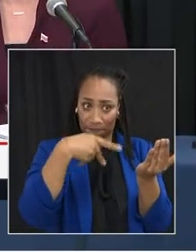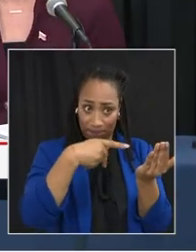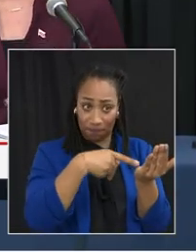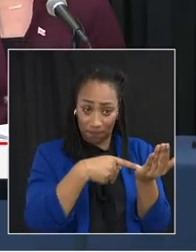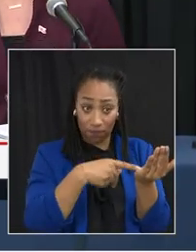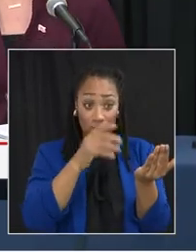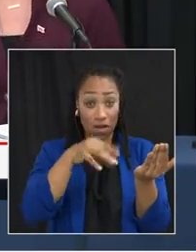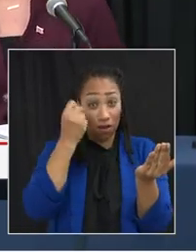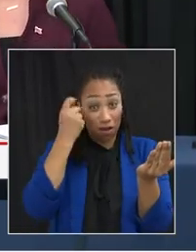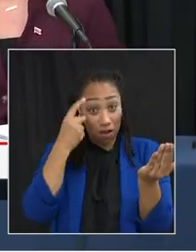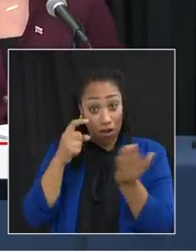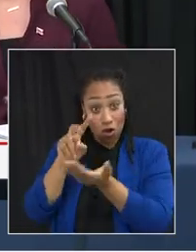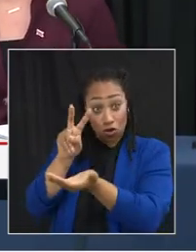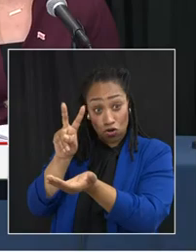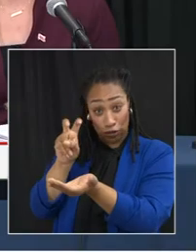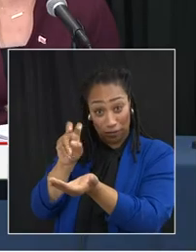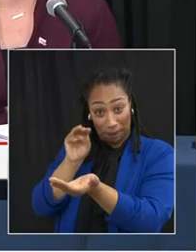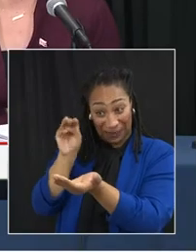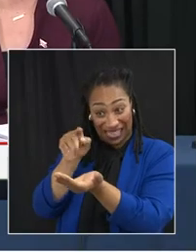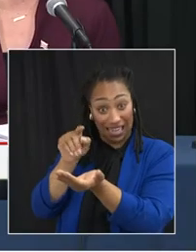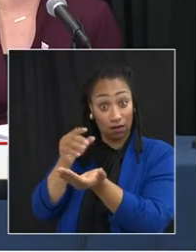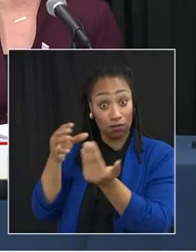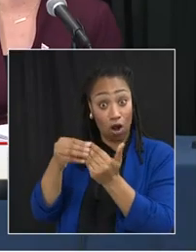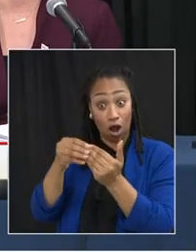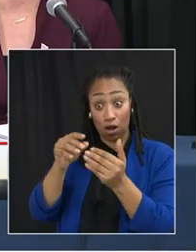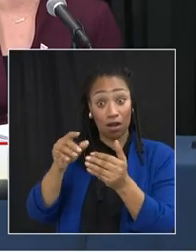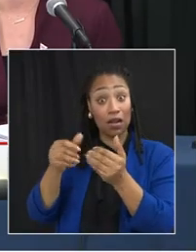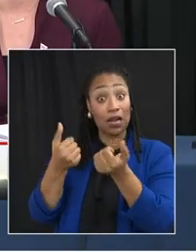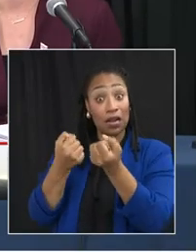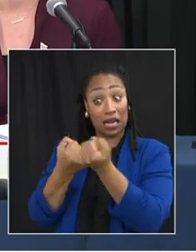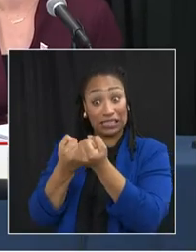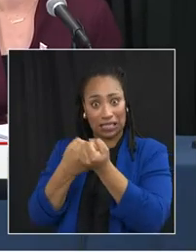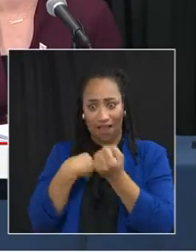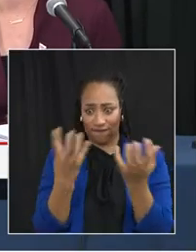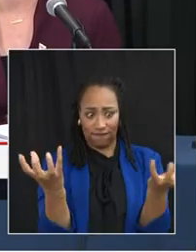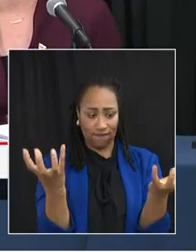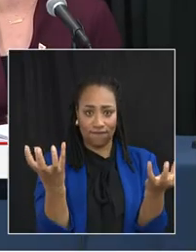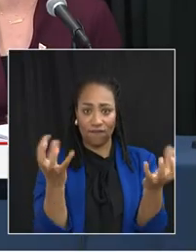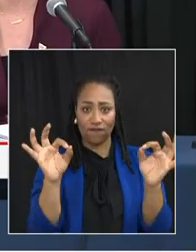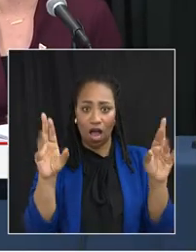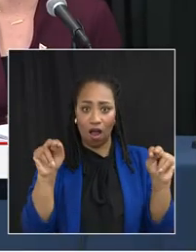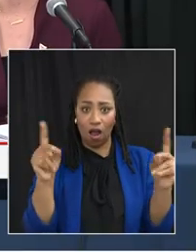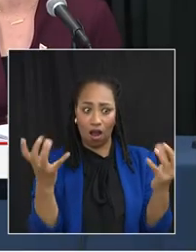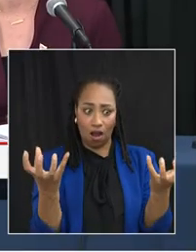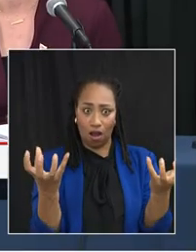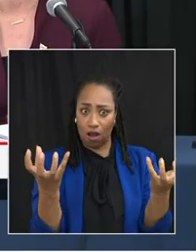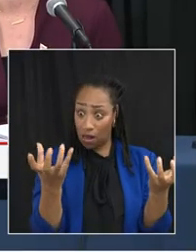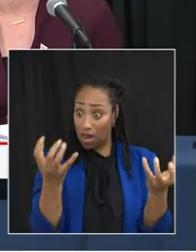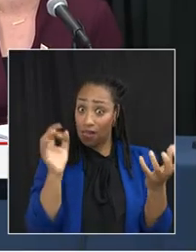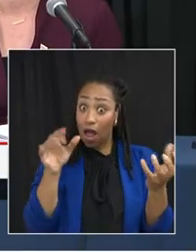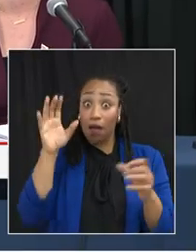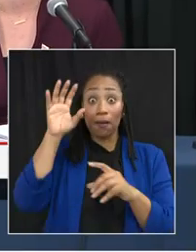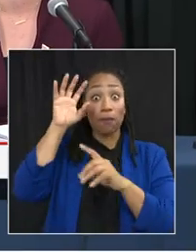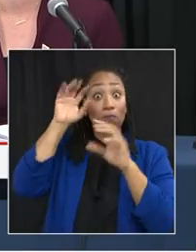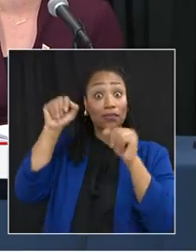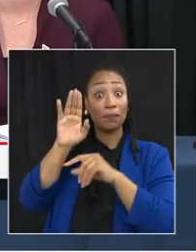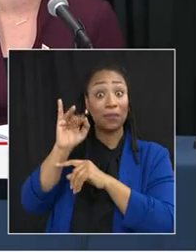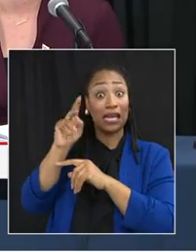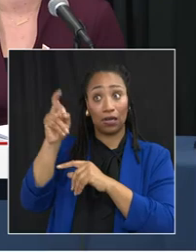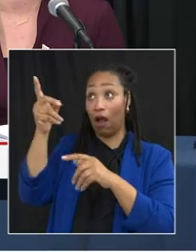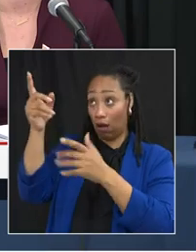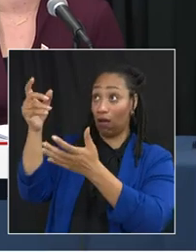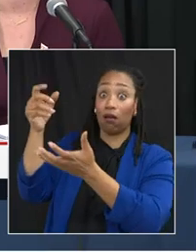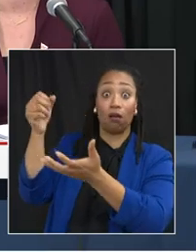had huge amounts of money that came in that we could get out the door. And as a result, we had some people that